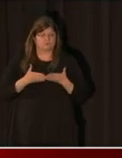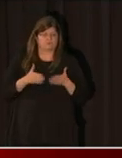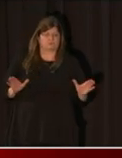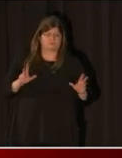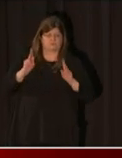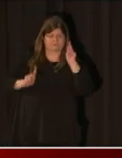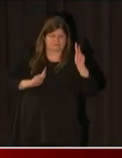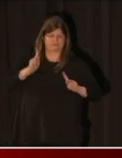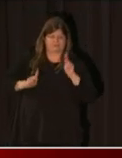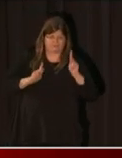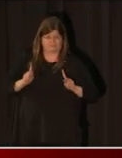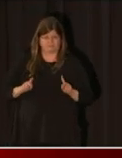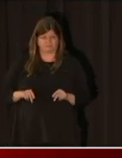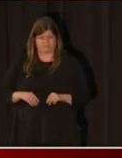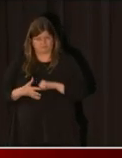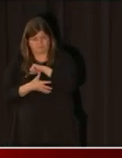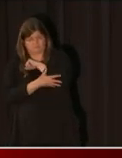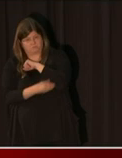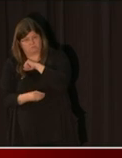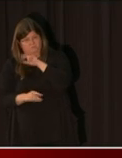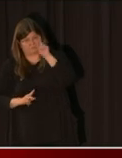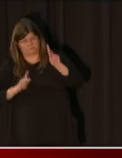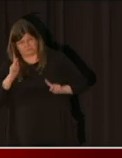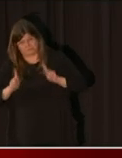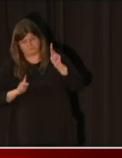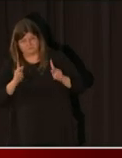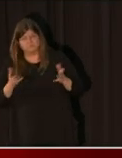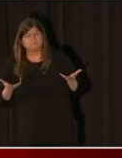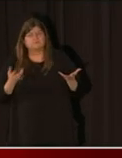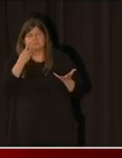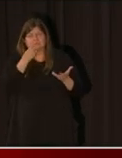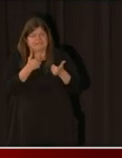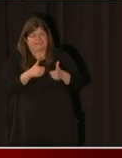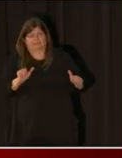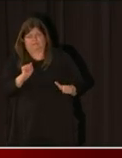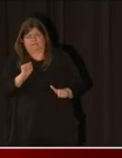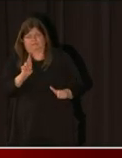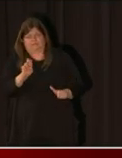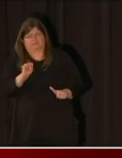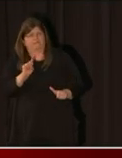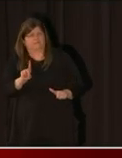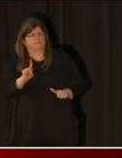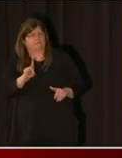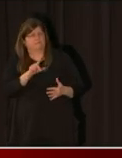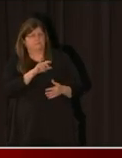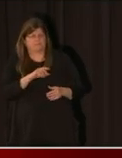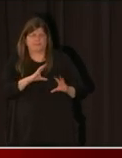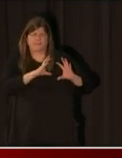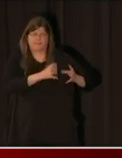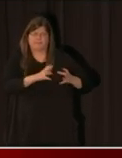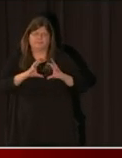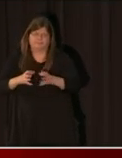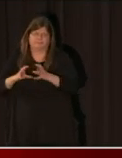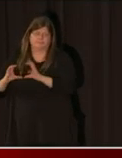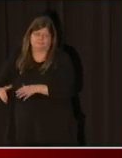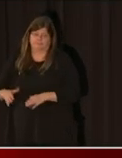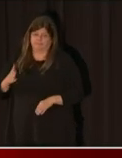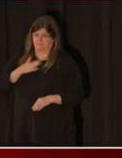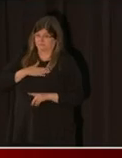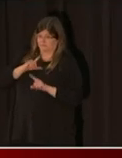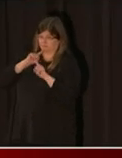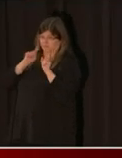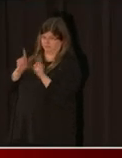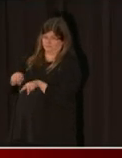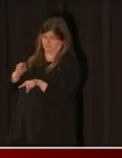of impoverished parts of the city, or are you seeing anything there? I would answer this question, and we spent a lot